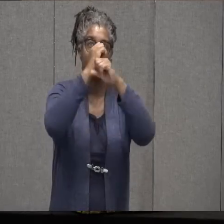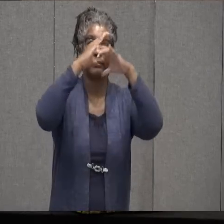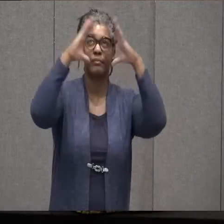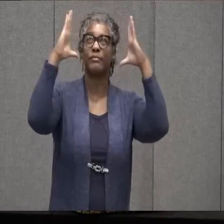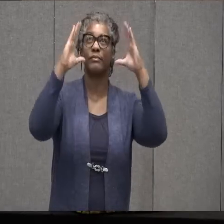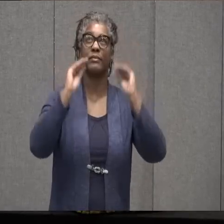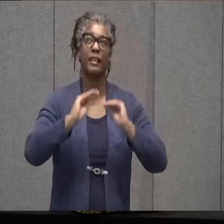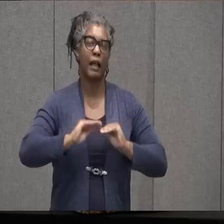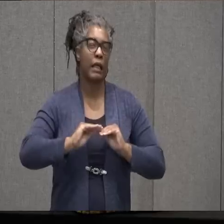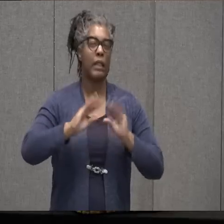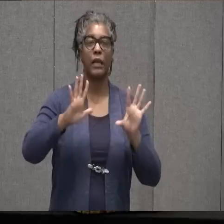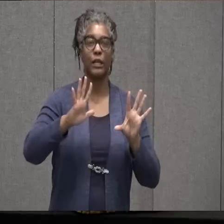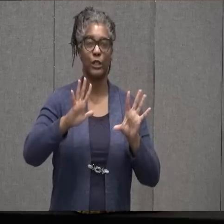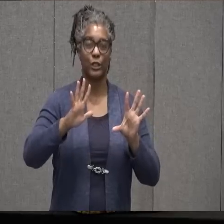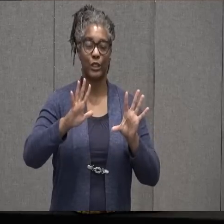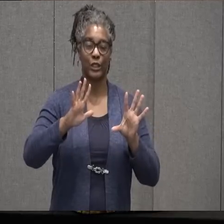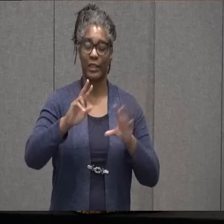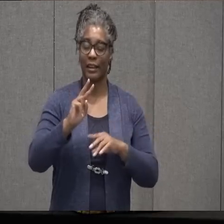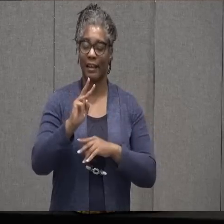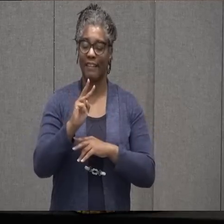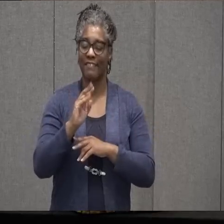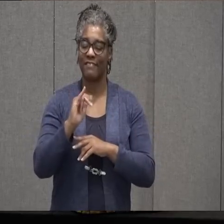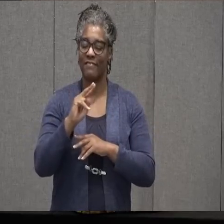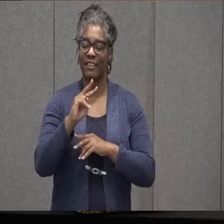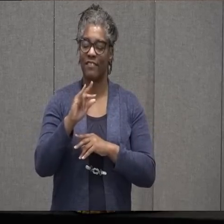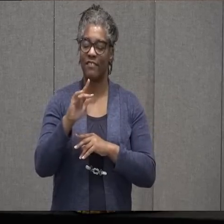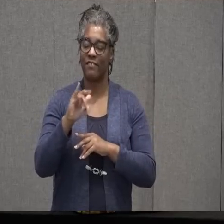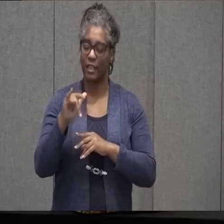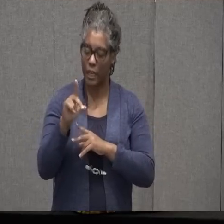paints a picture. So go back to